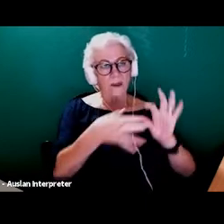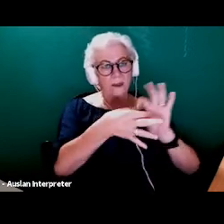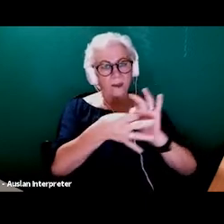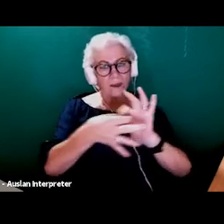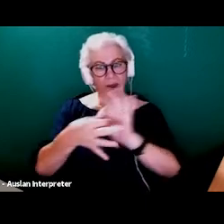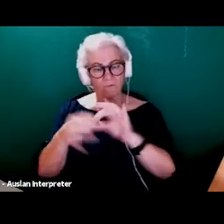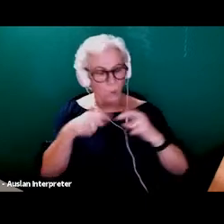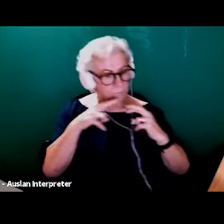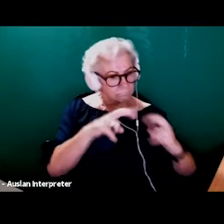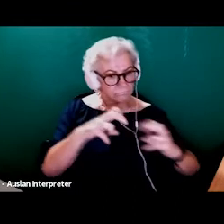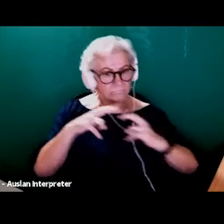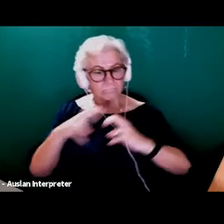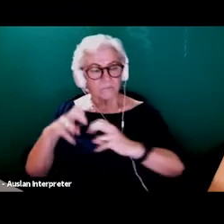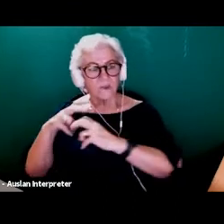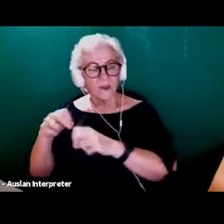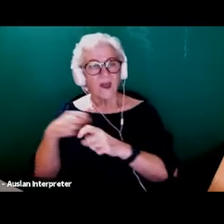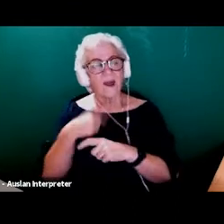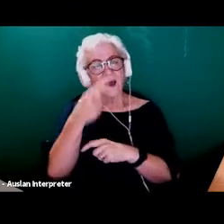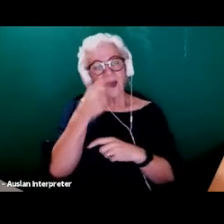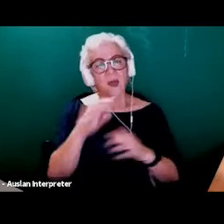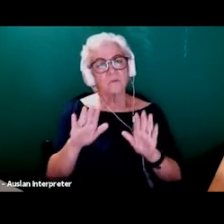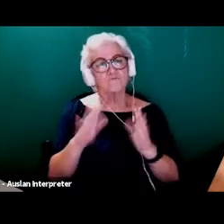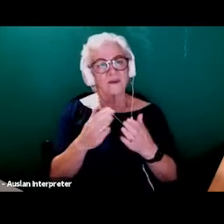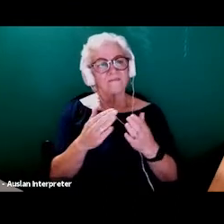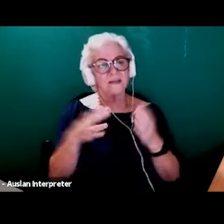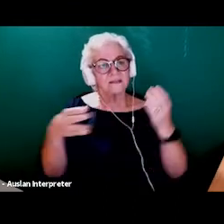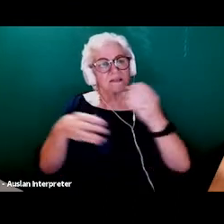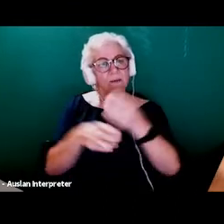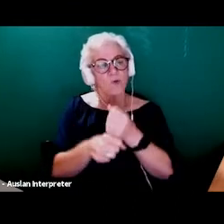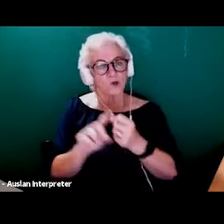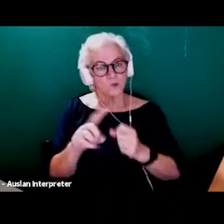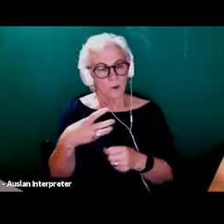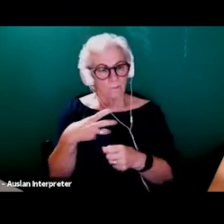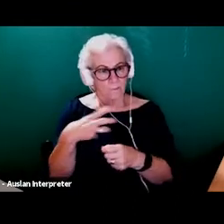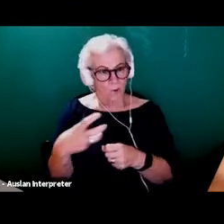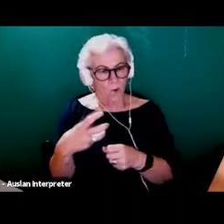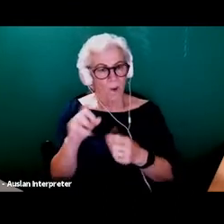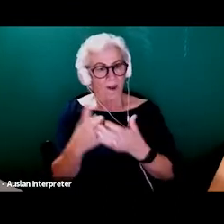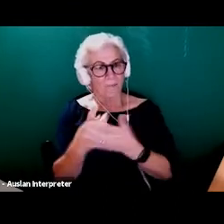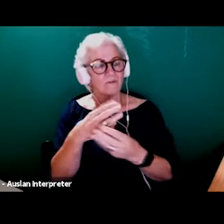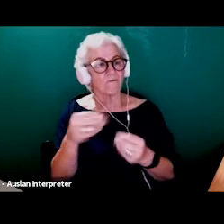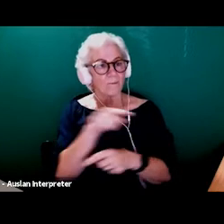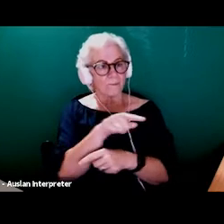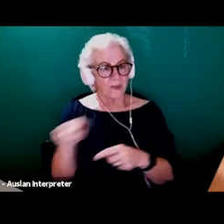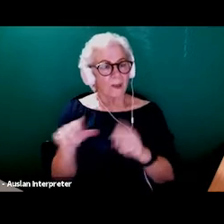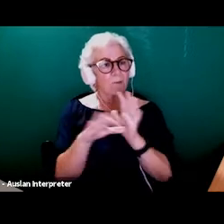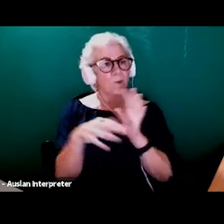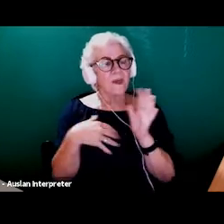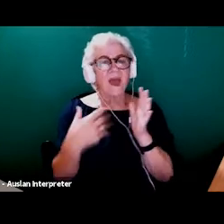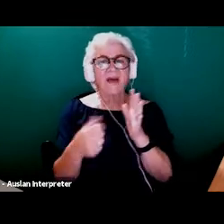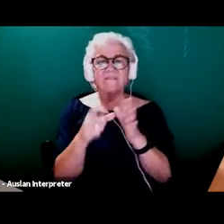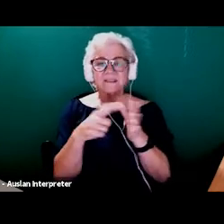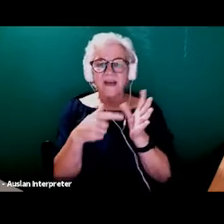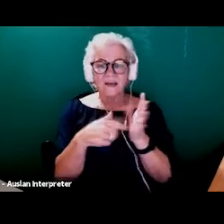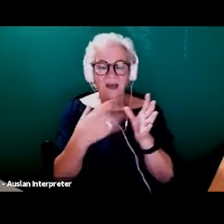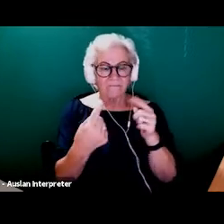and then I'll briefly summarise what we found when we've done that. So as I mentioned before, because we've got data on people's time in and out of